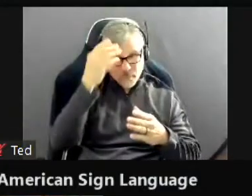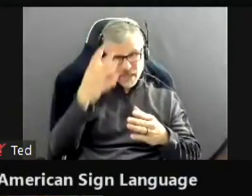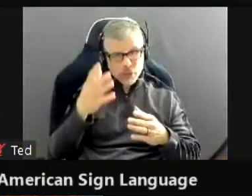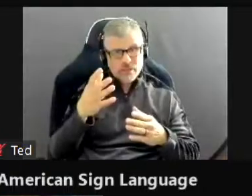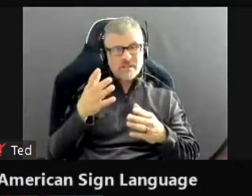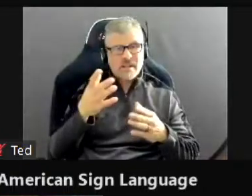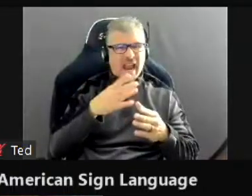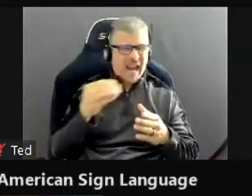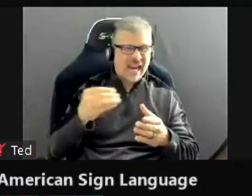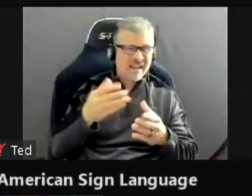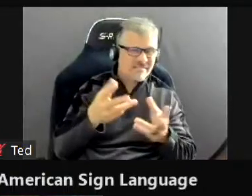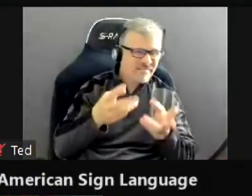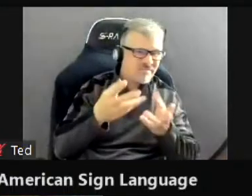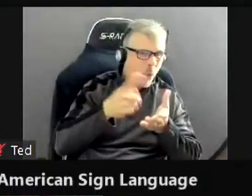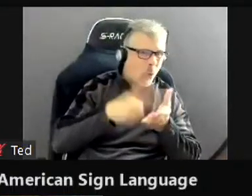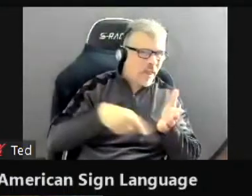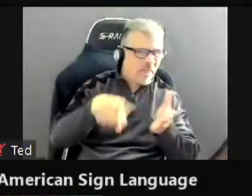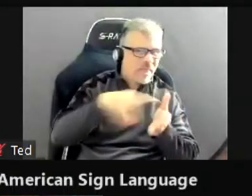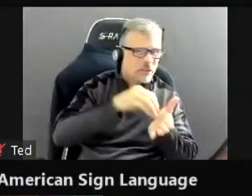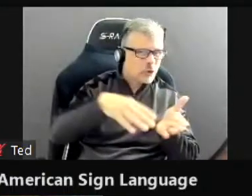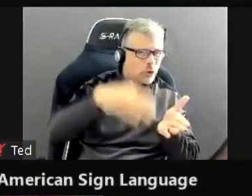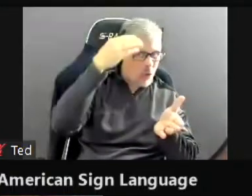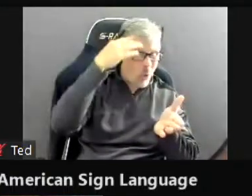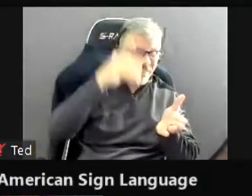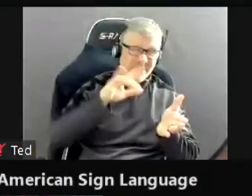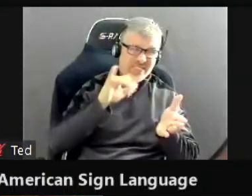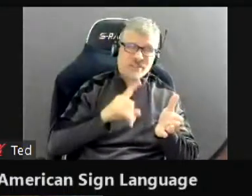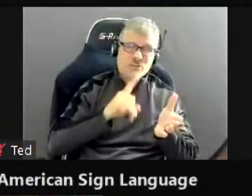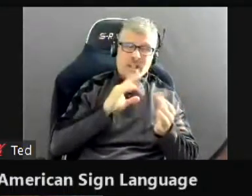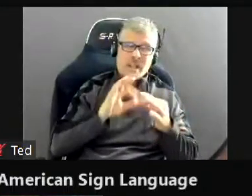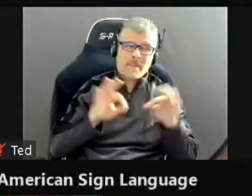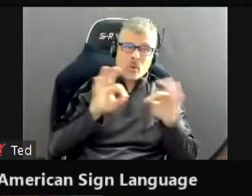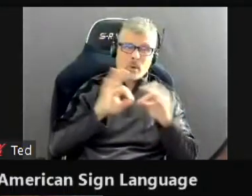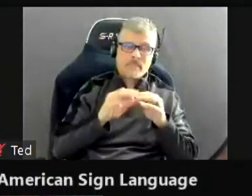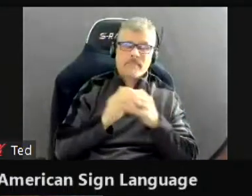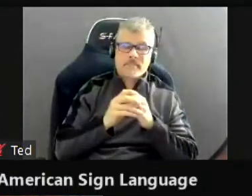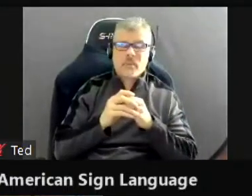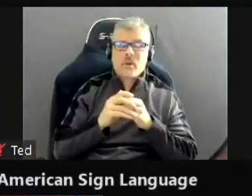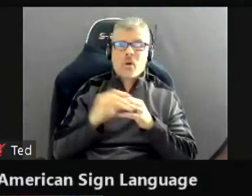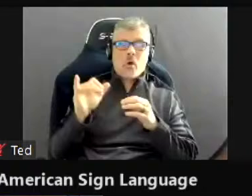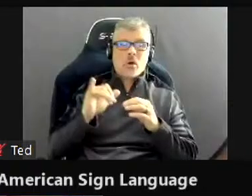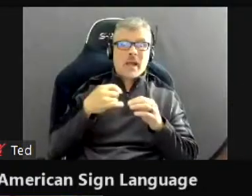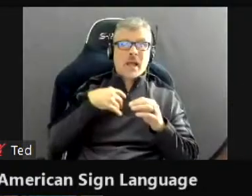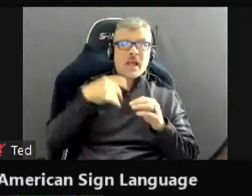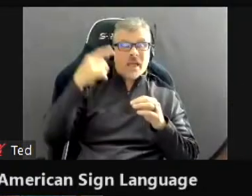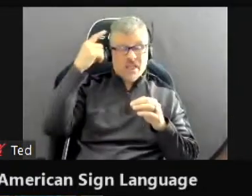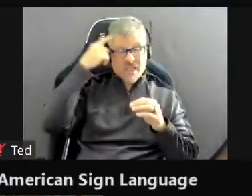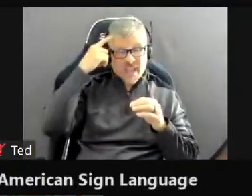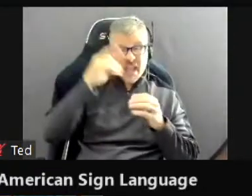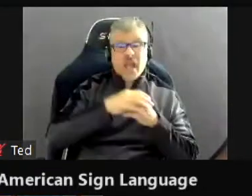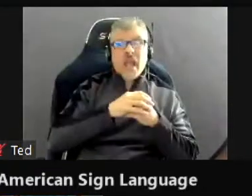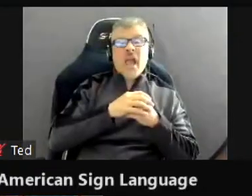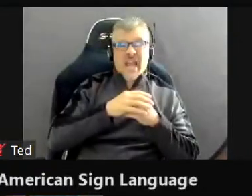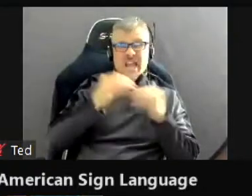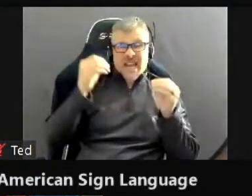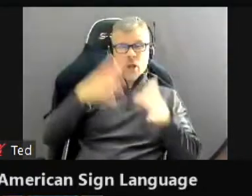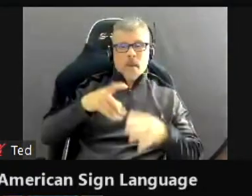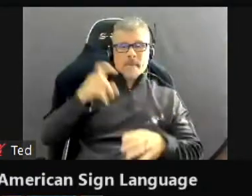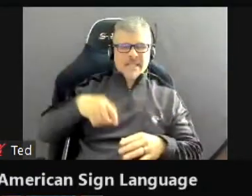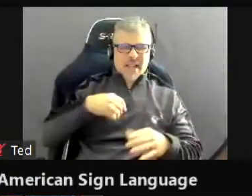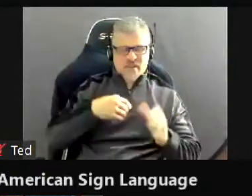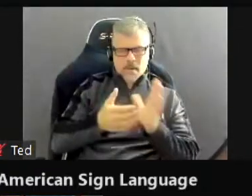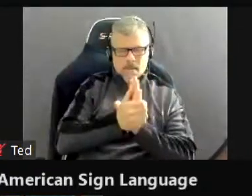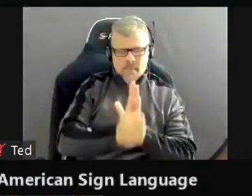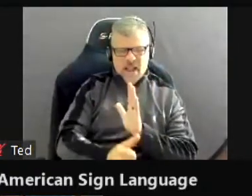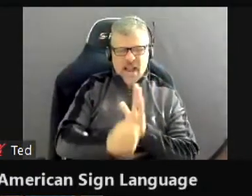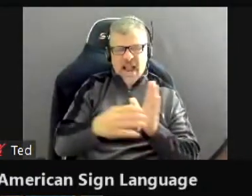know is really important. I also think that teachers need to have proficiency in the skills of